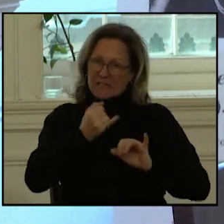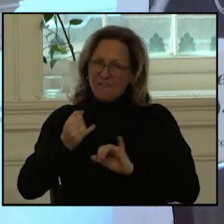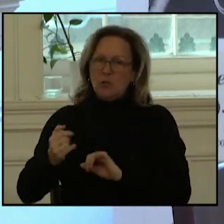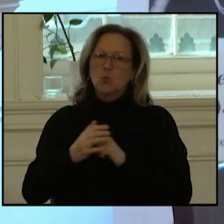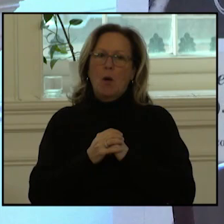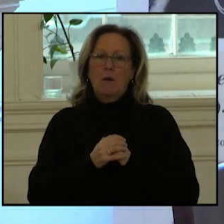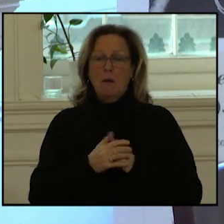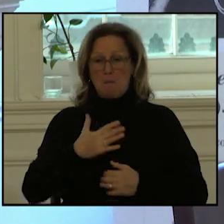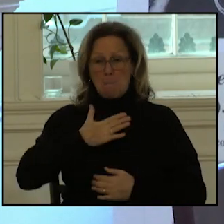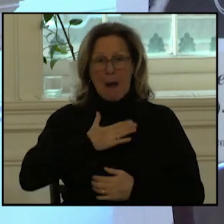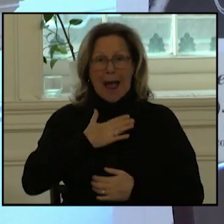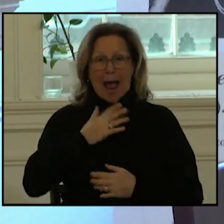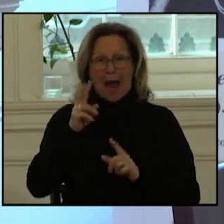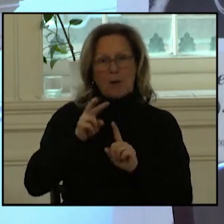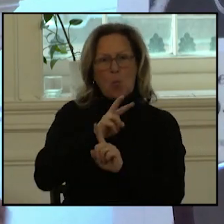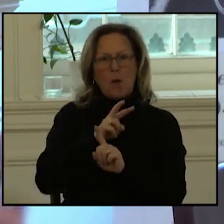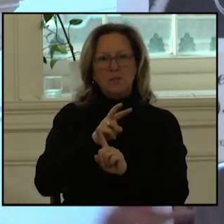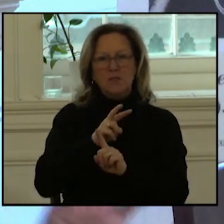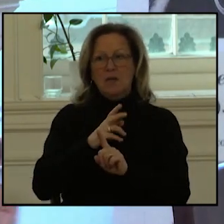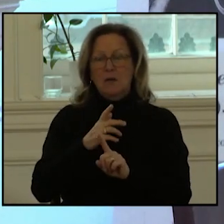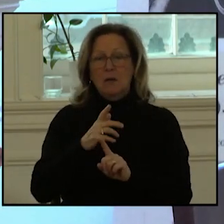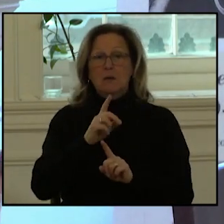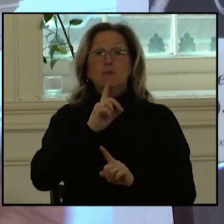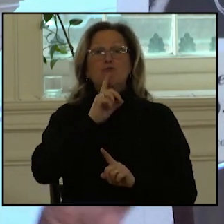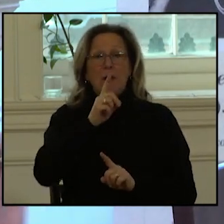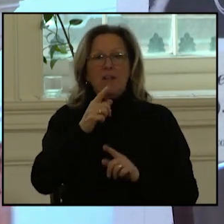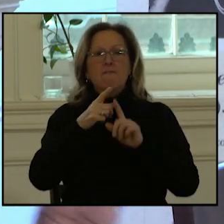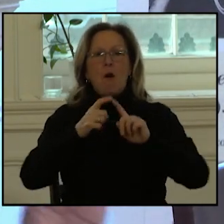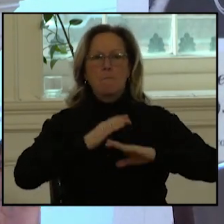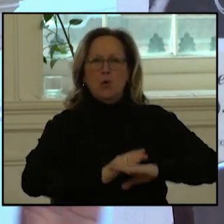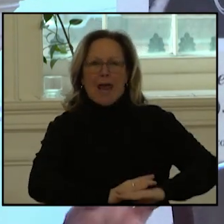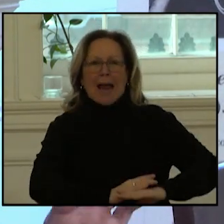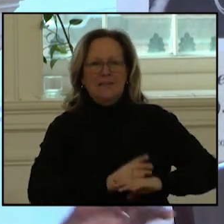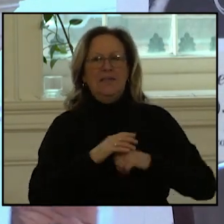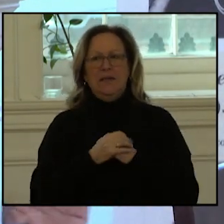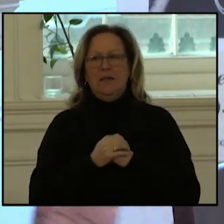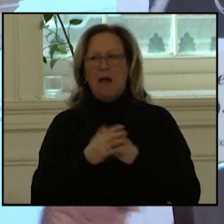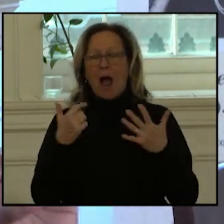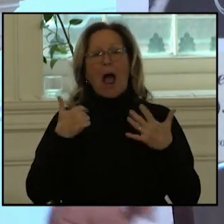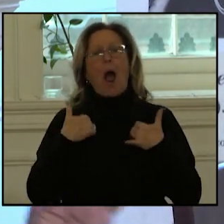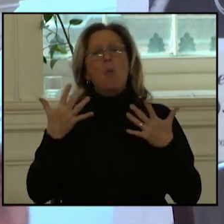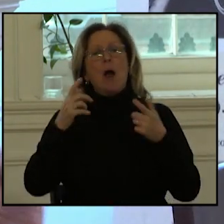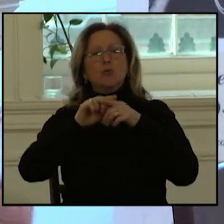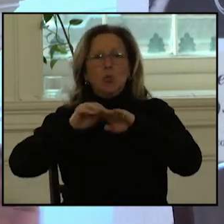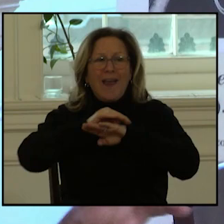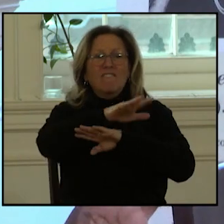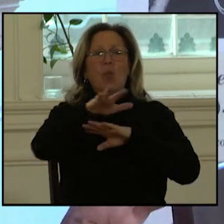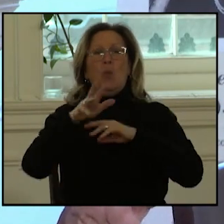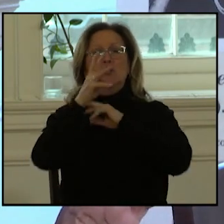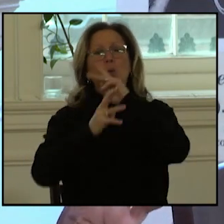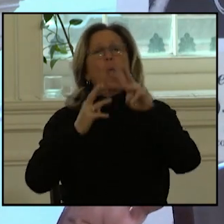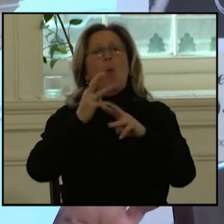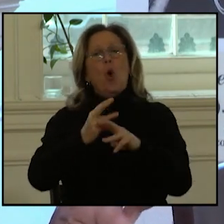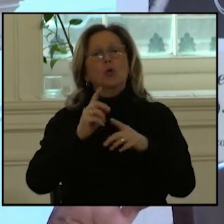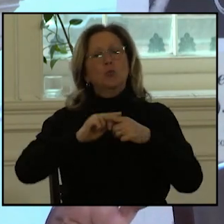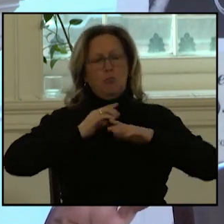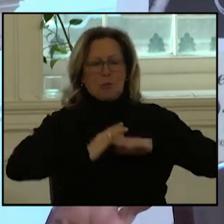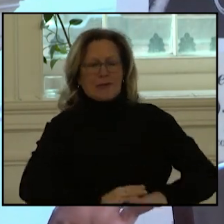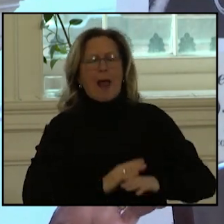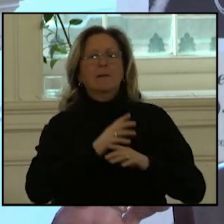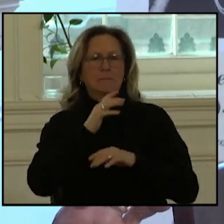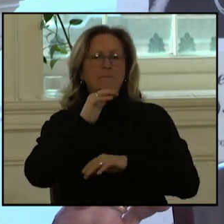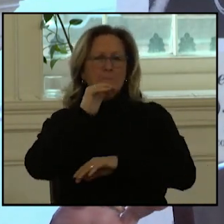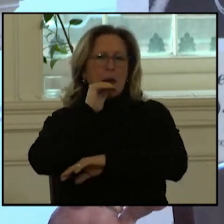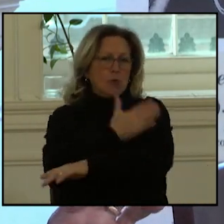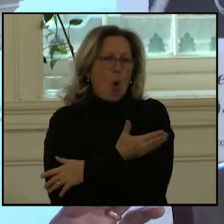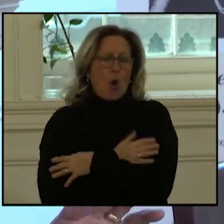mine was coming from a place of protection. I was trying to influence the outside world to do that self-reflection, each individual.